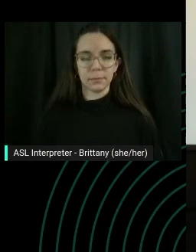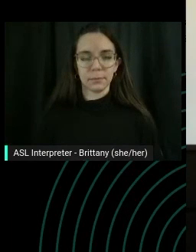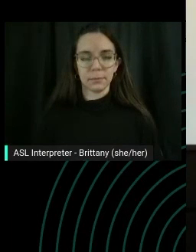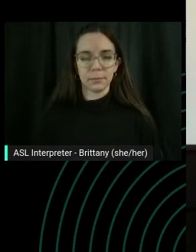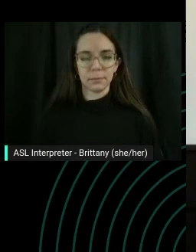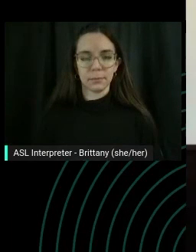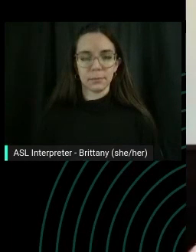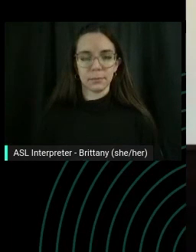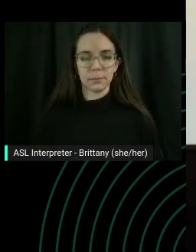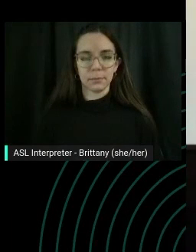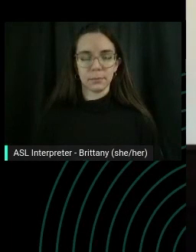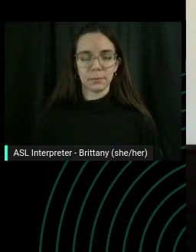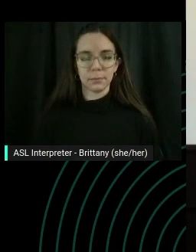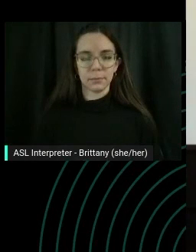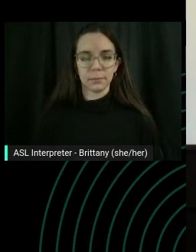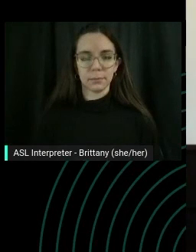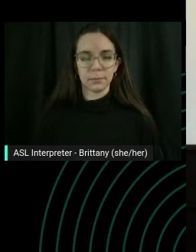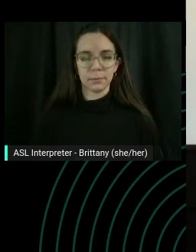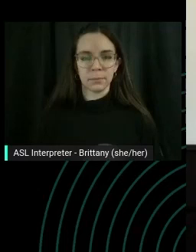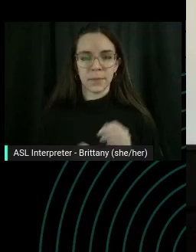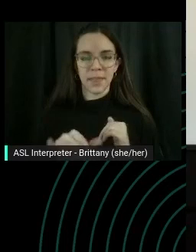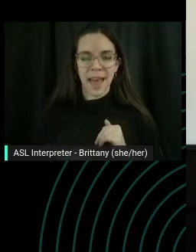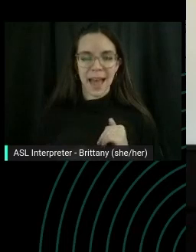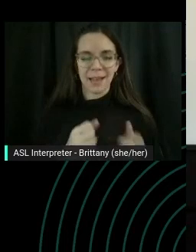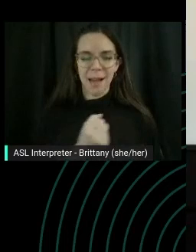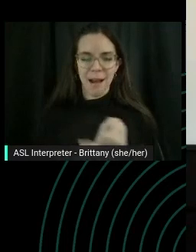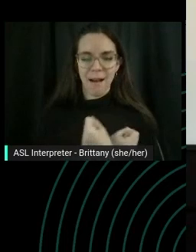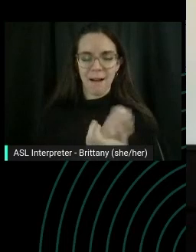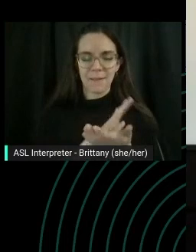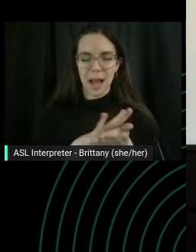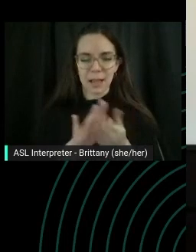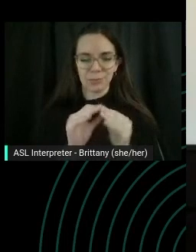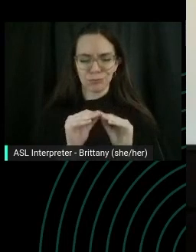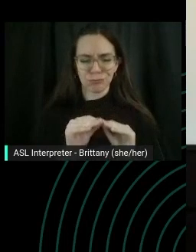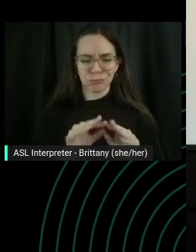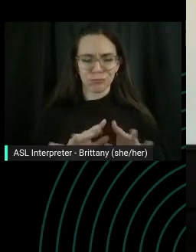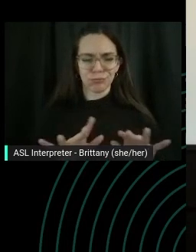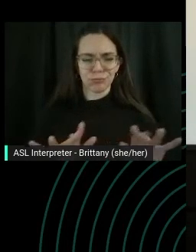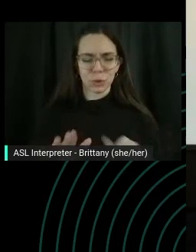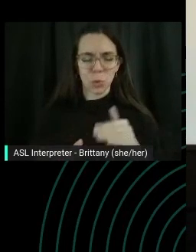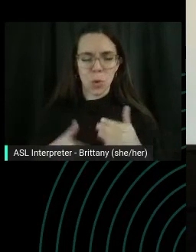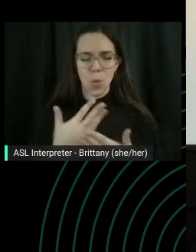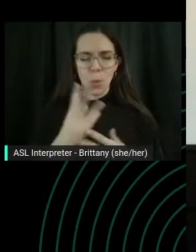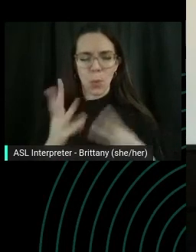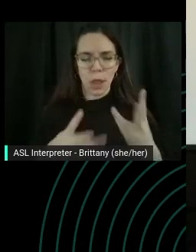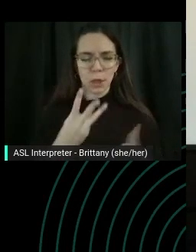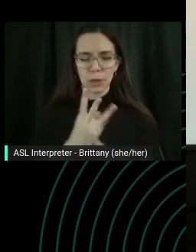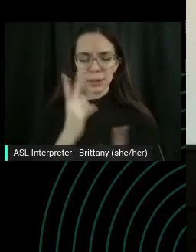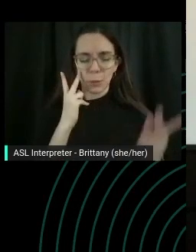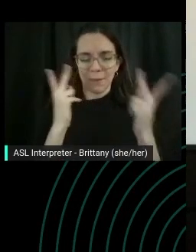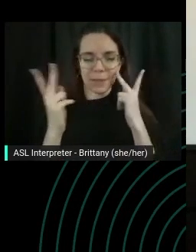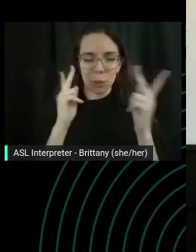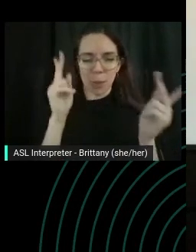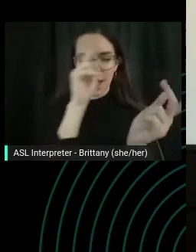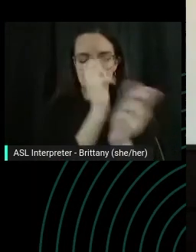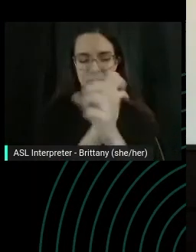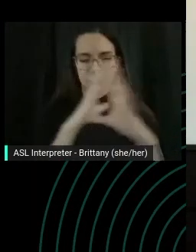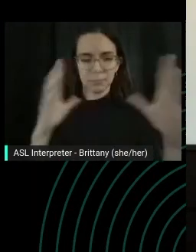Just radiating that out to the entire world, visualizing yourself doing that.